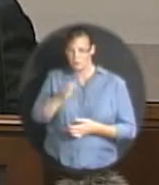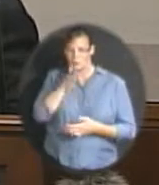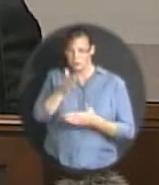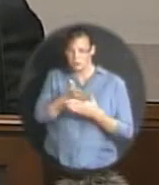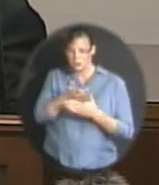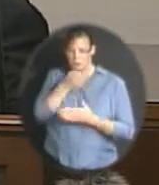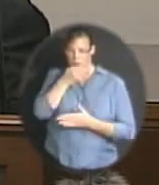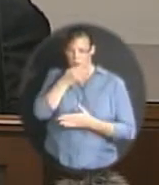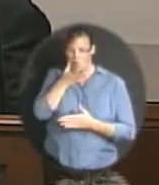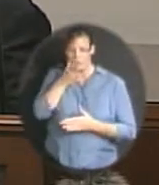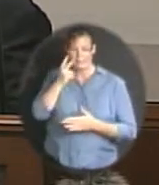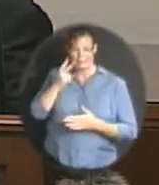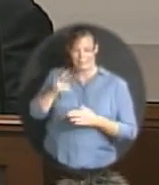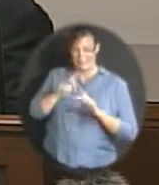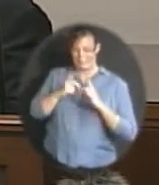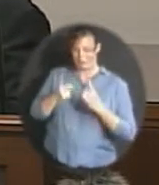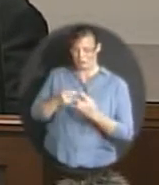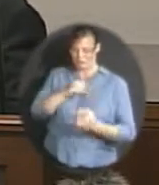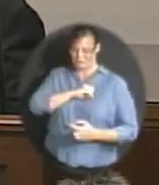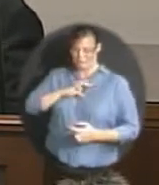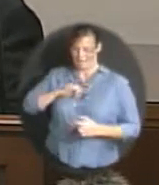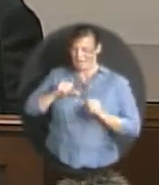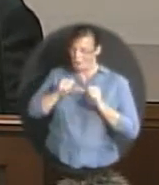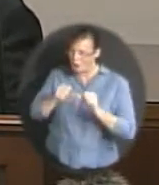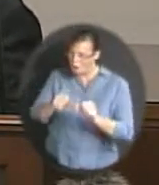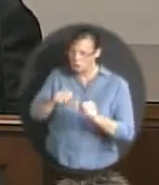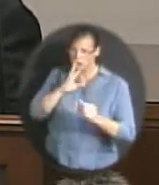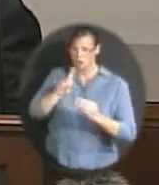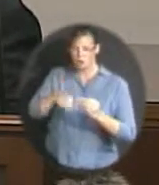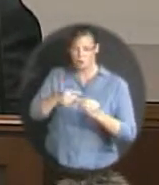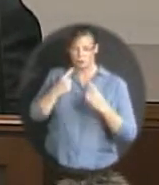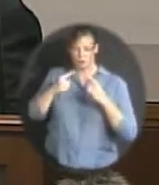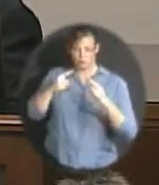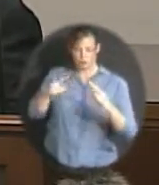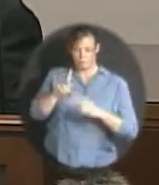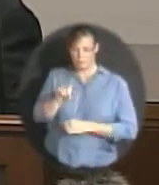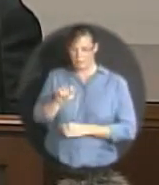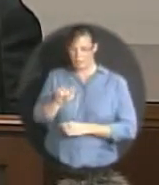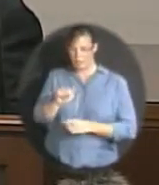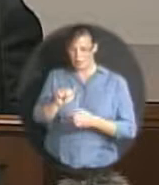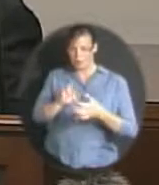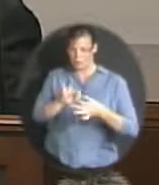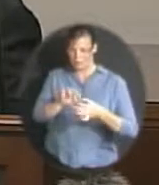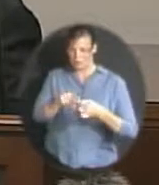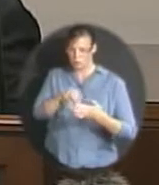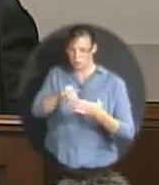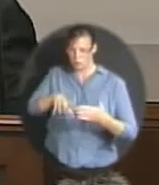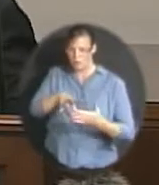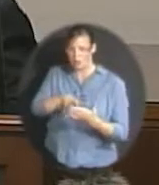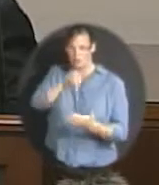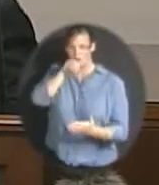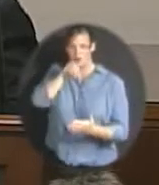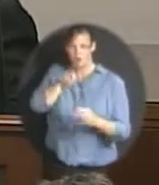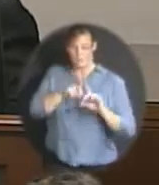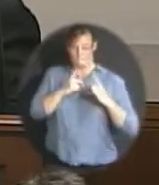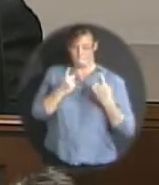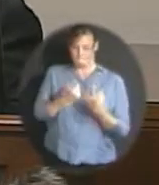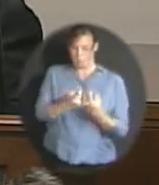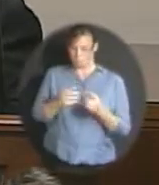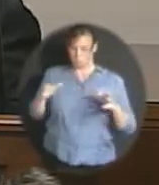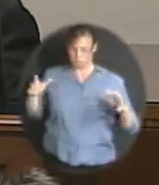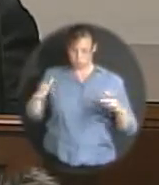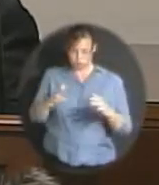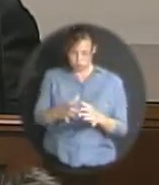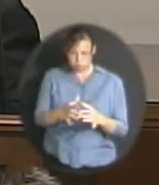district staff constantly talking about that achievement data related to student learning. Departments get